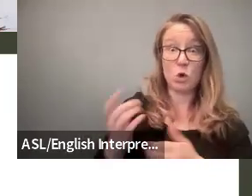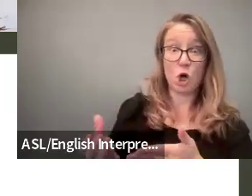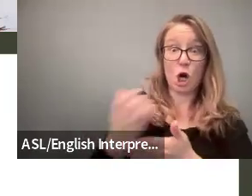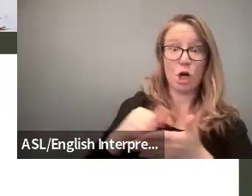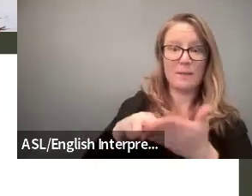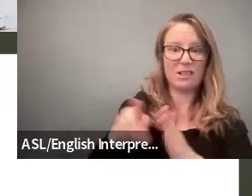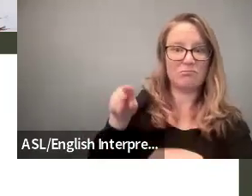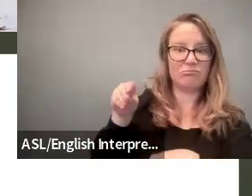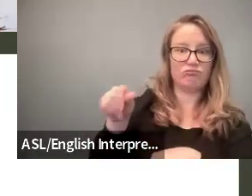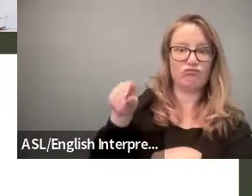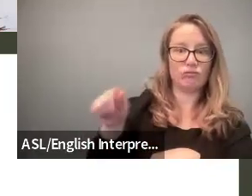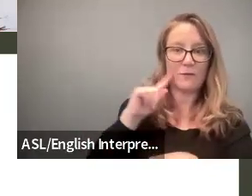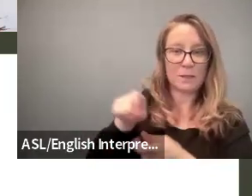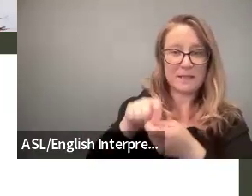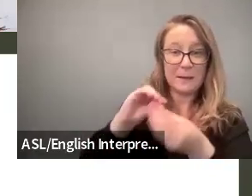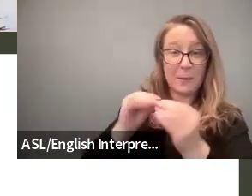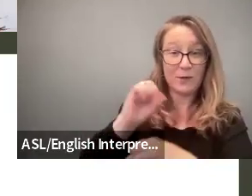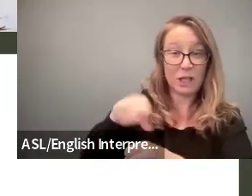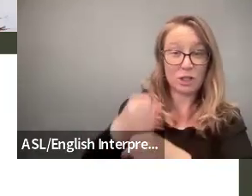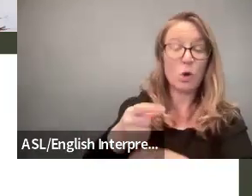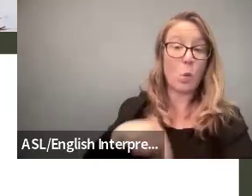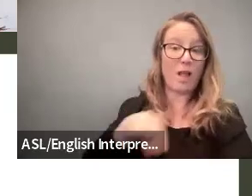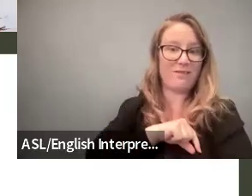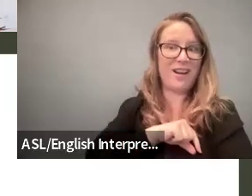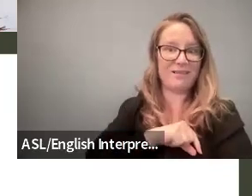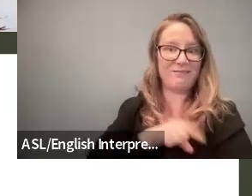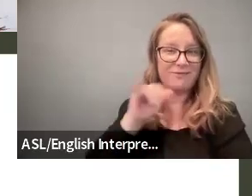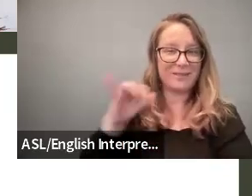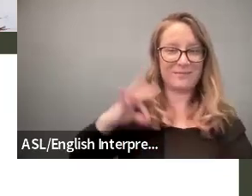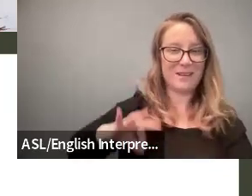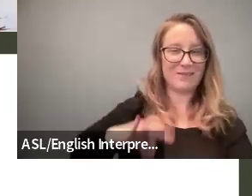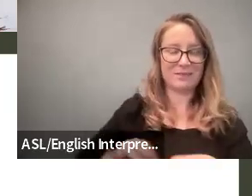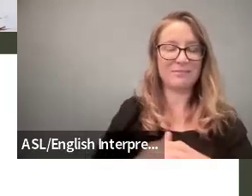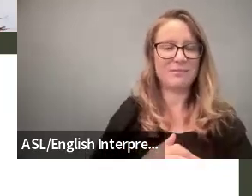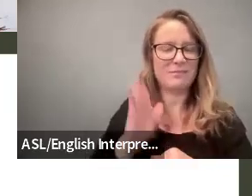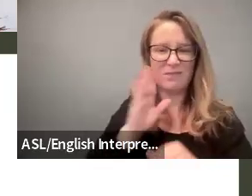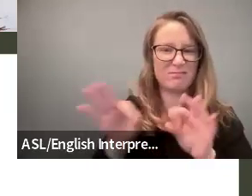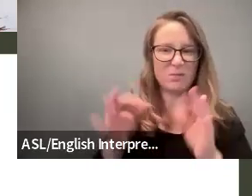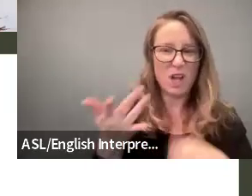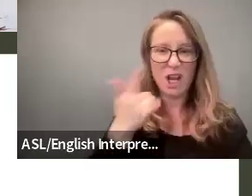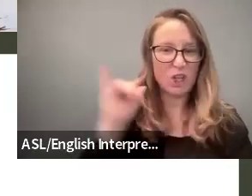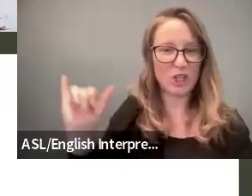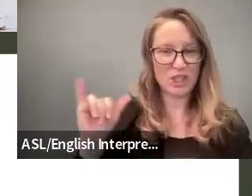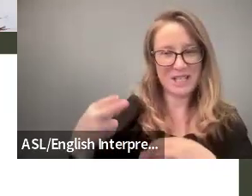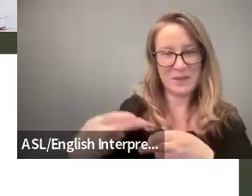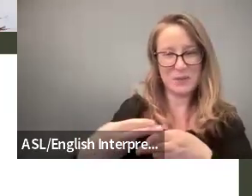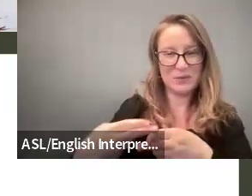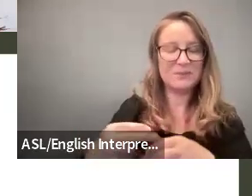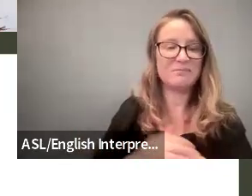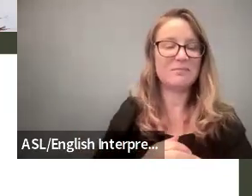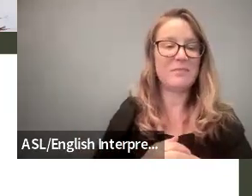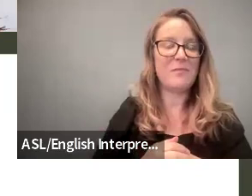contribute for a certain number of years to qualify for benefits. And we'll get to what that looks like here in a little bit